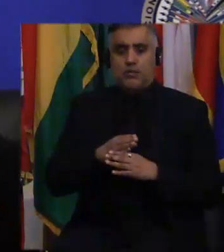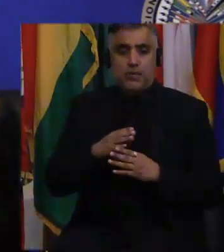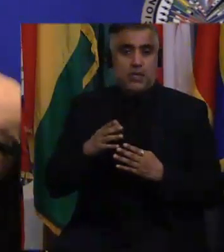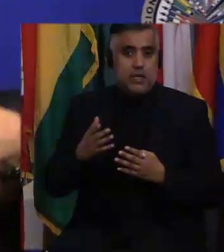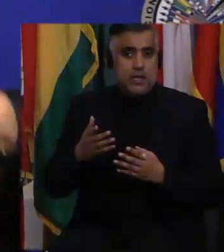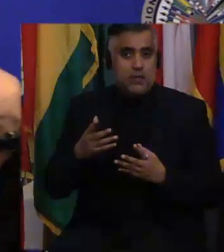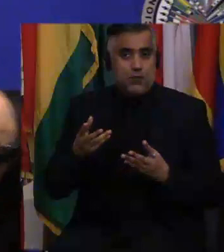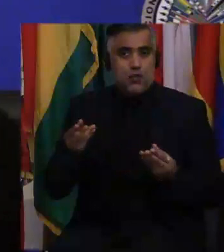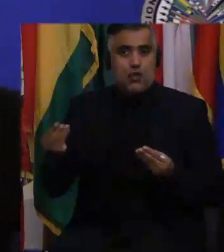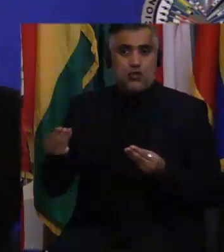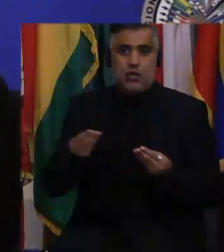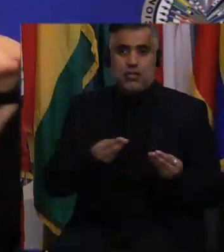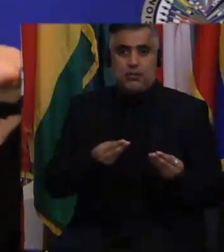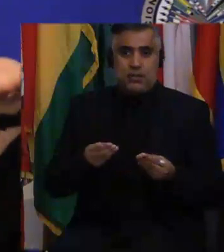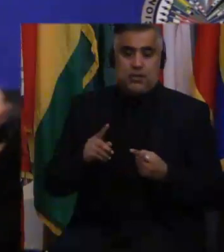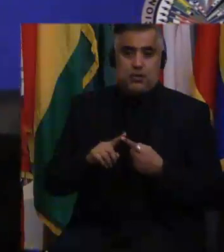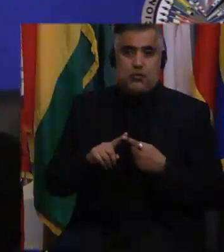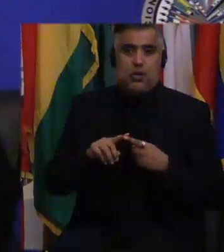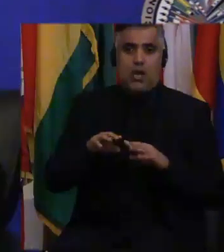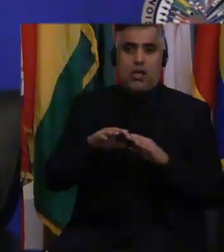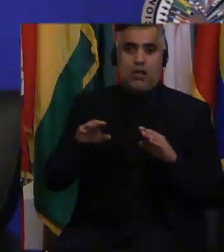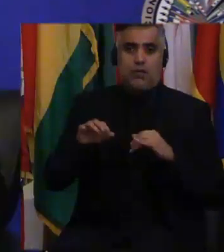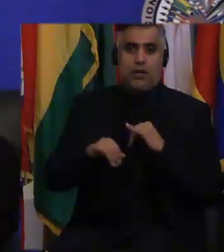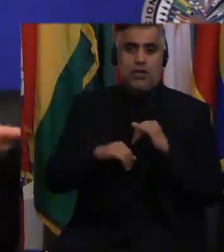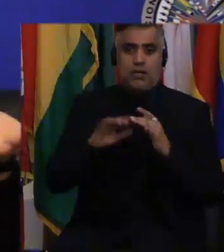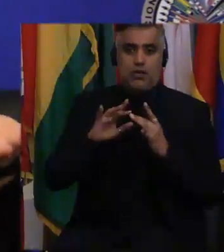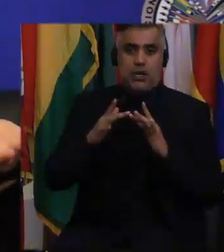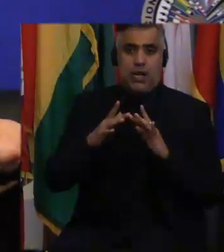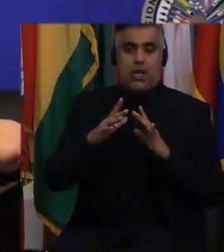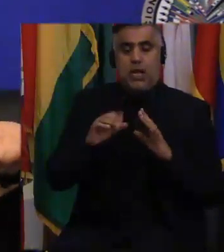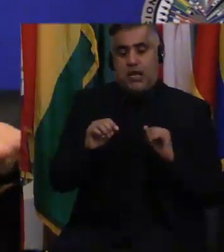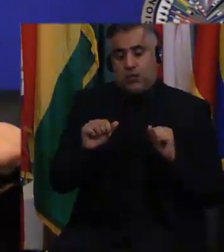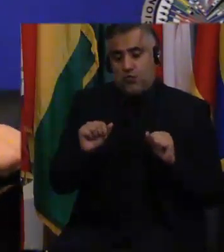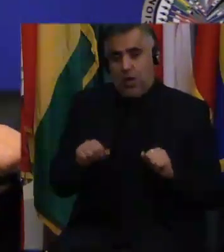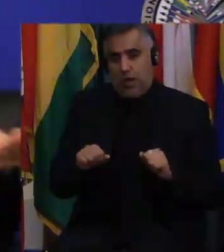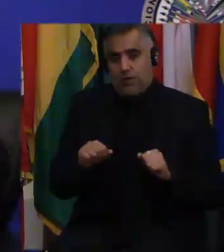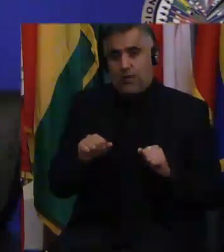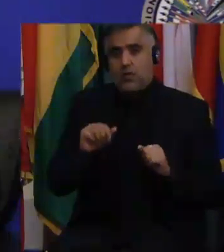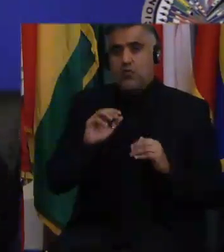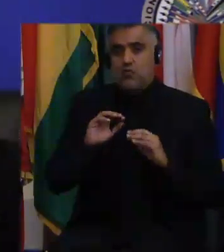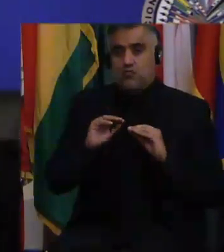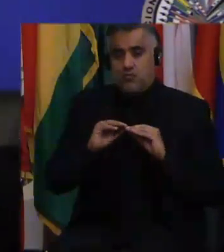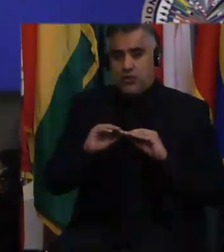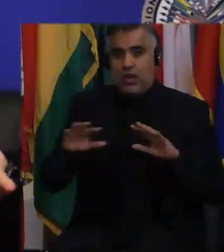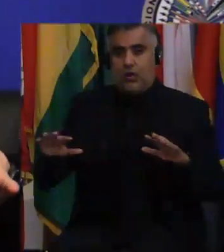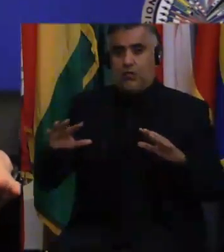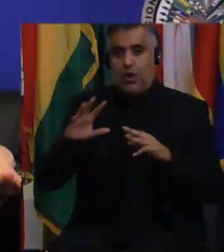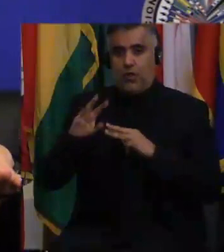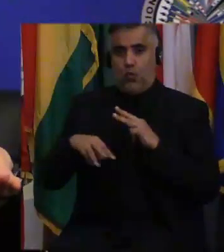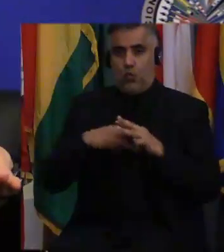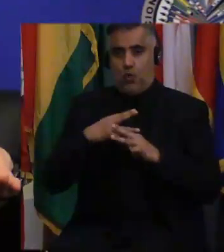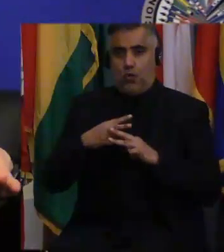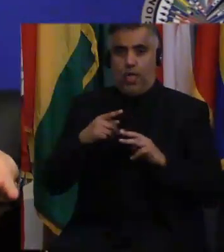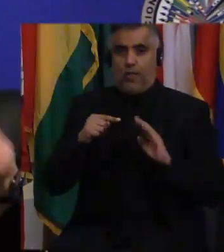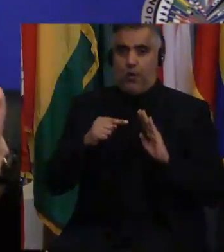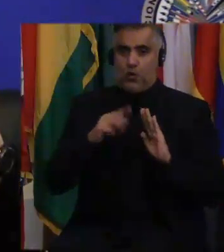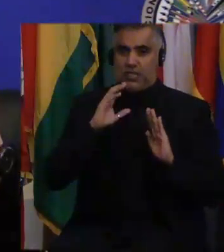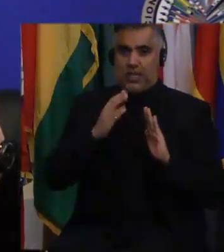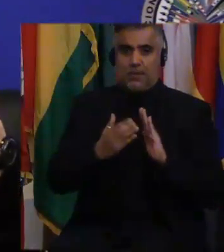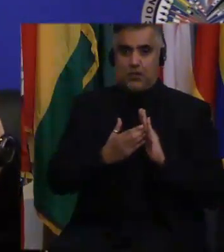you transmit this to level of internet and possibility to have reach throughout the world, that those